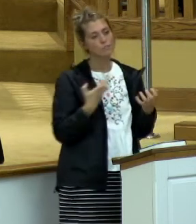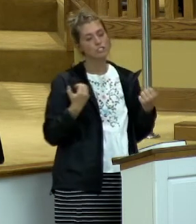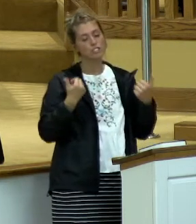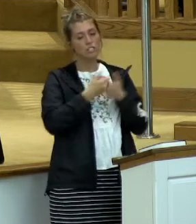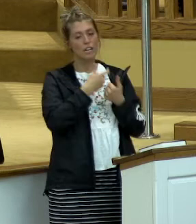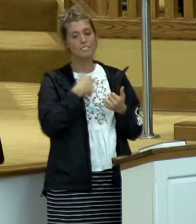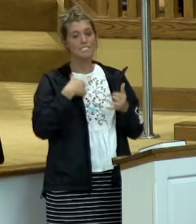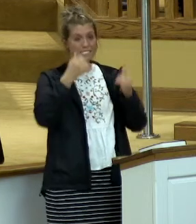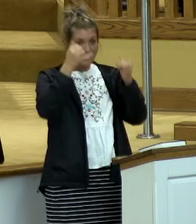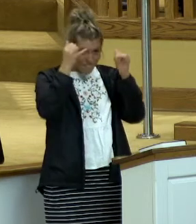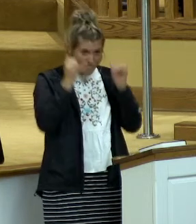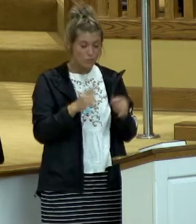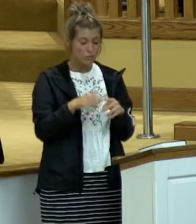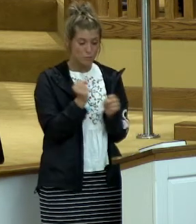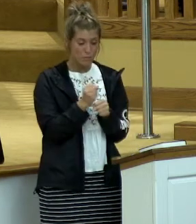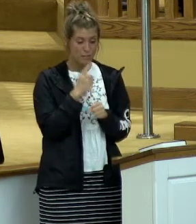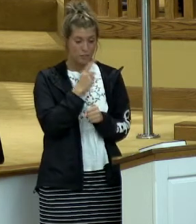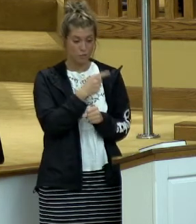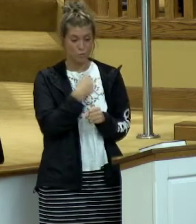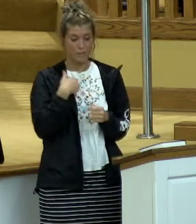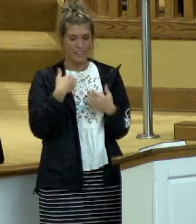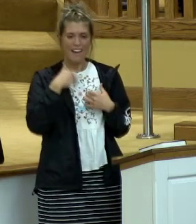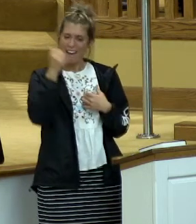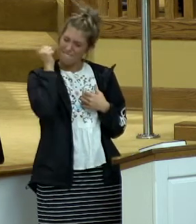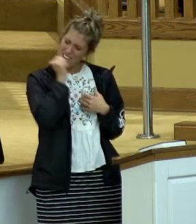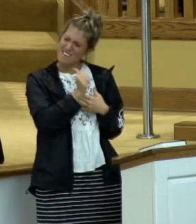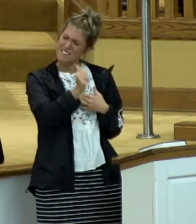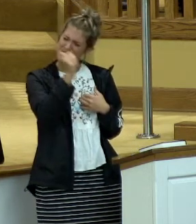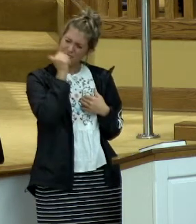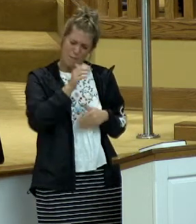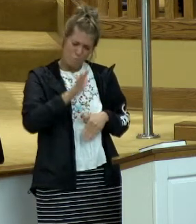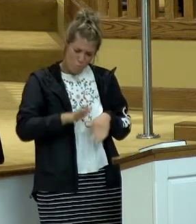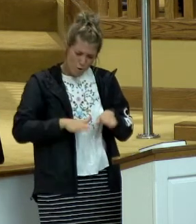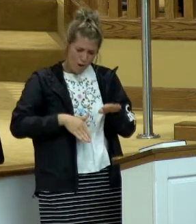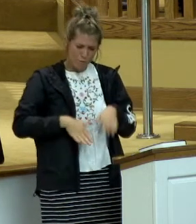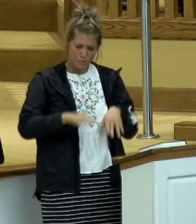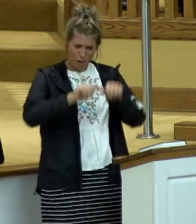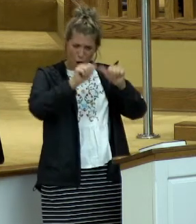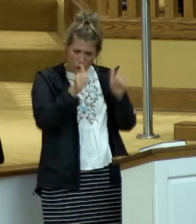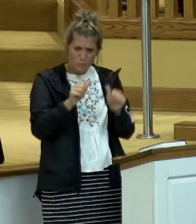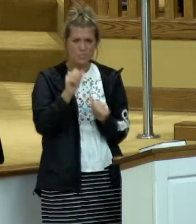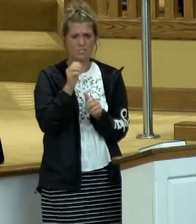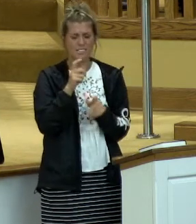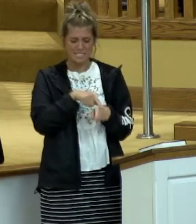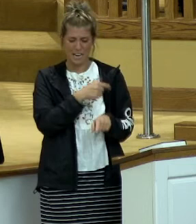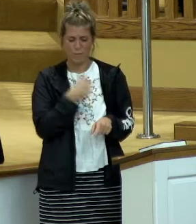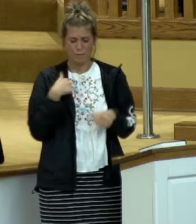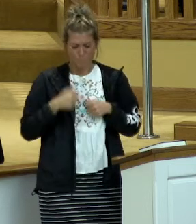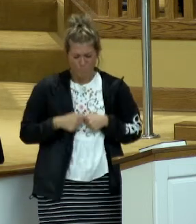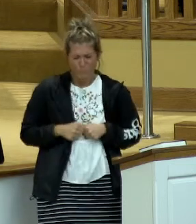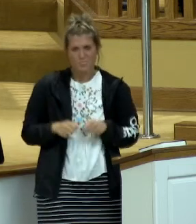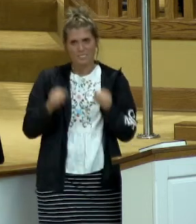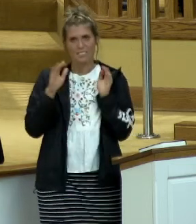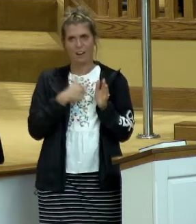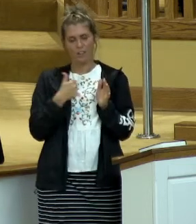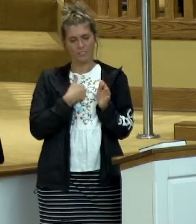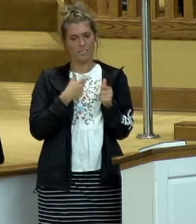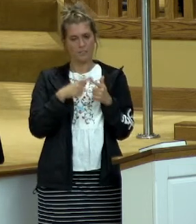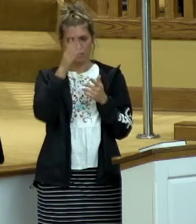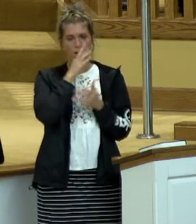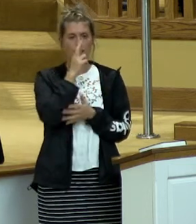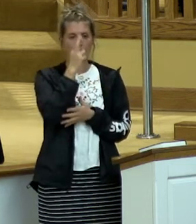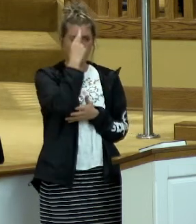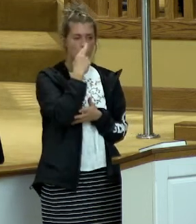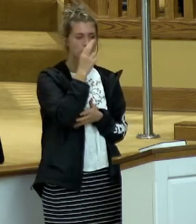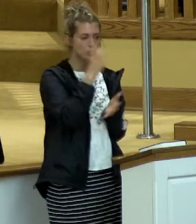challenge us as individuals tonight to make sure we have a daily altar with God, a walk with God, a time where we present ourselves to God. Romans